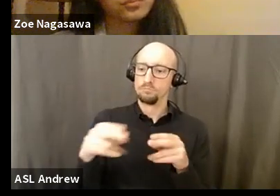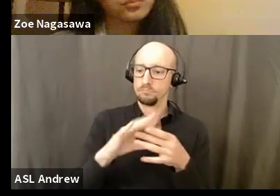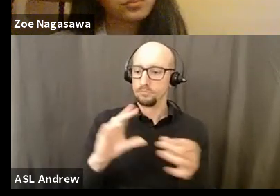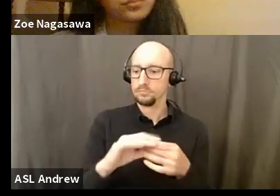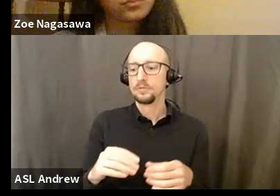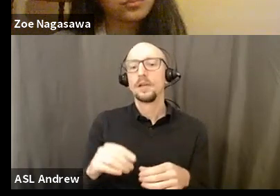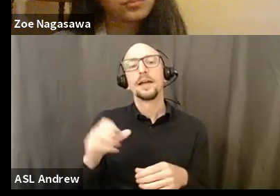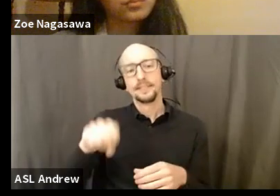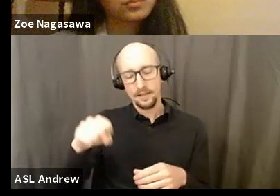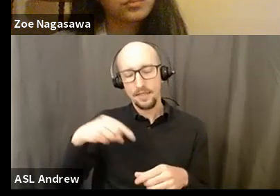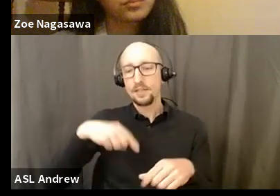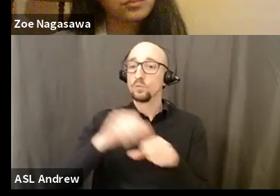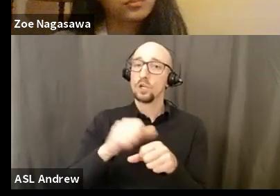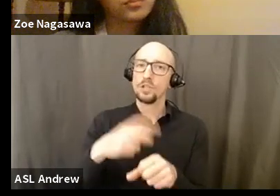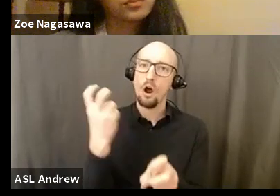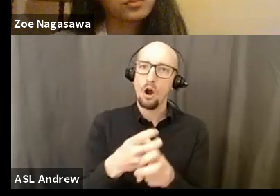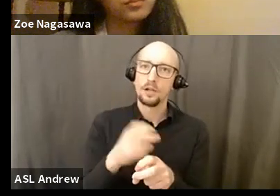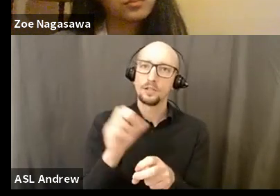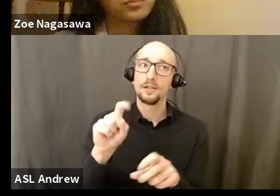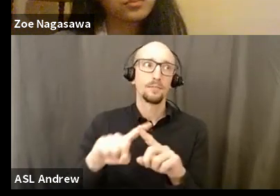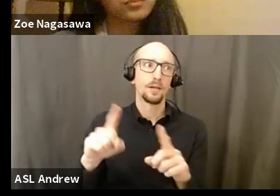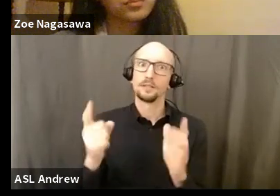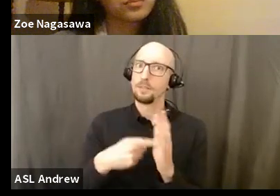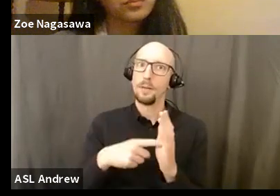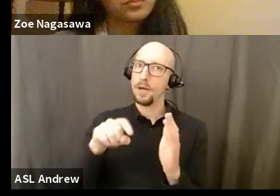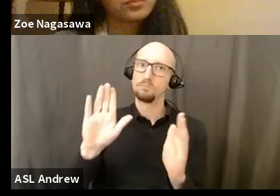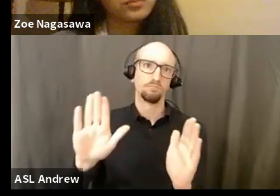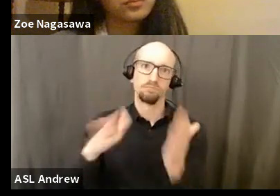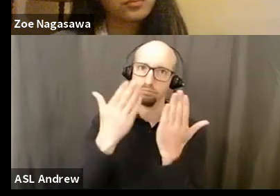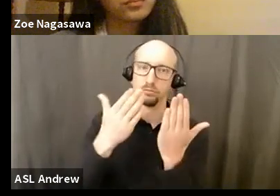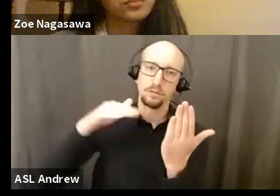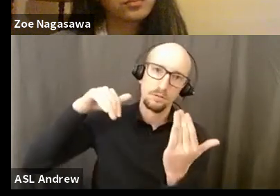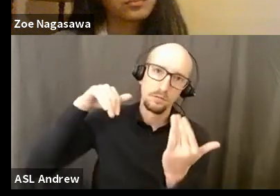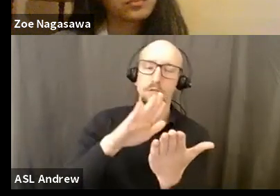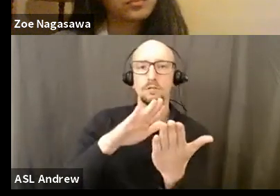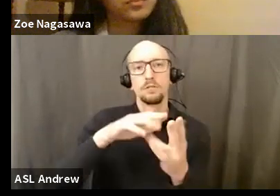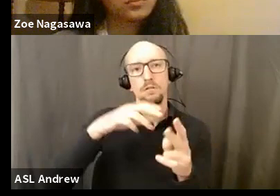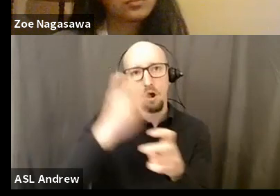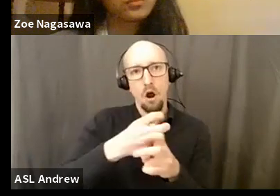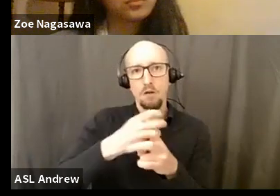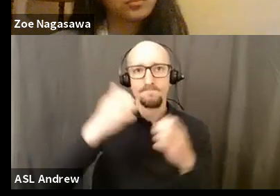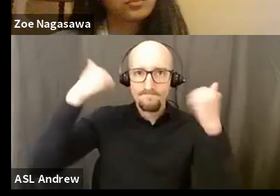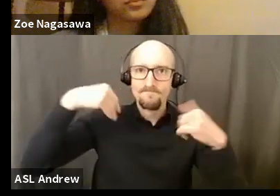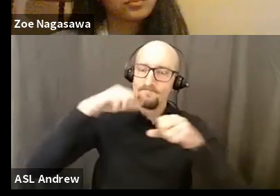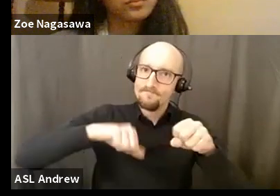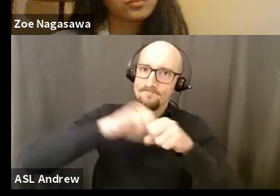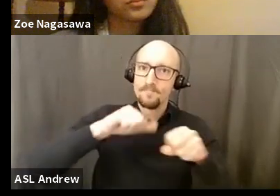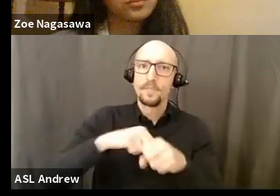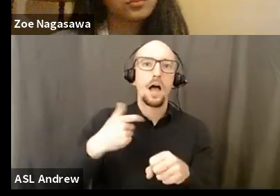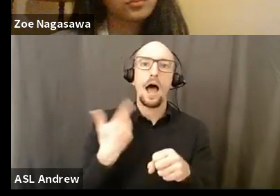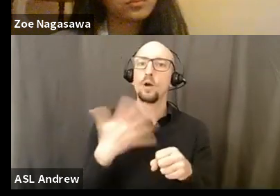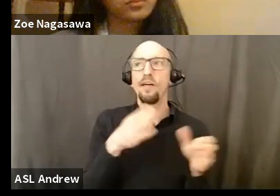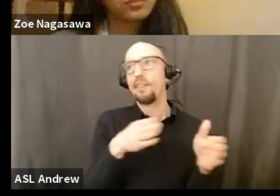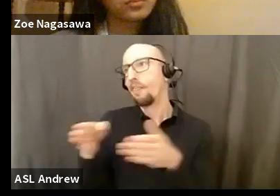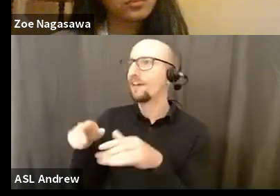But sometimes we have to lean into the hard work, and I don't want to do what's easiest just because it's most convenient. That's number one. Number